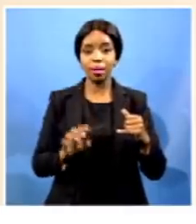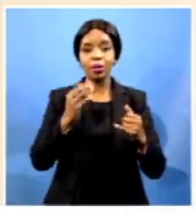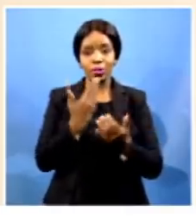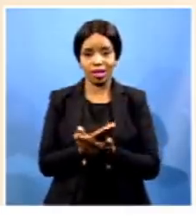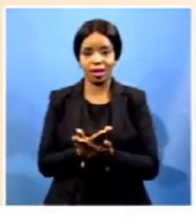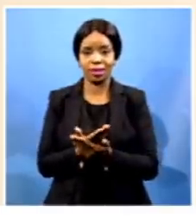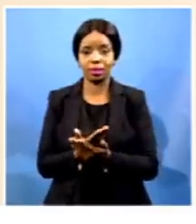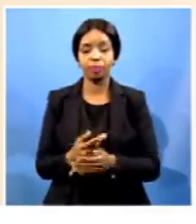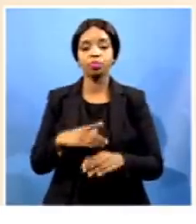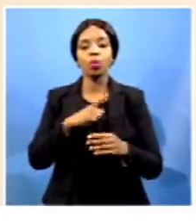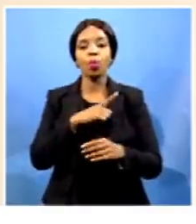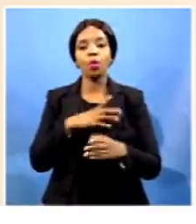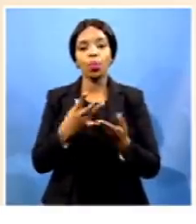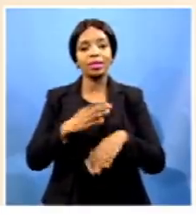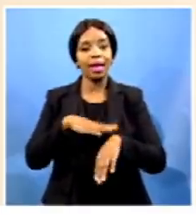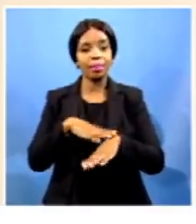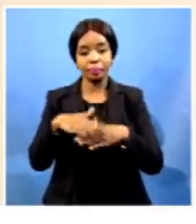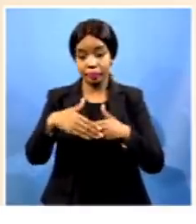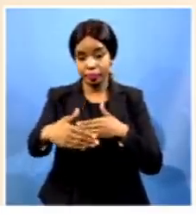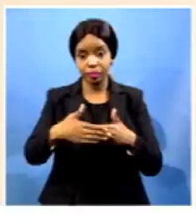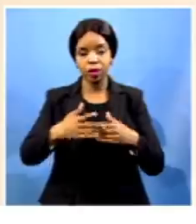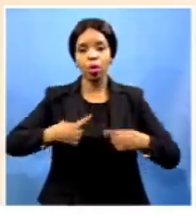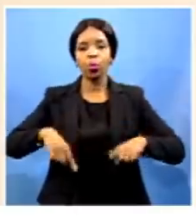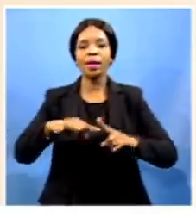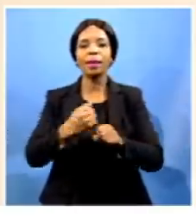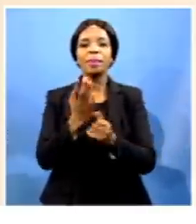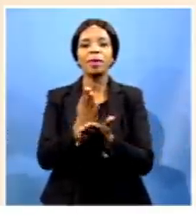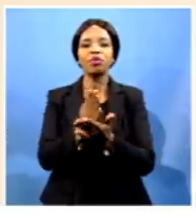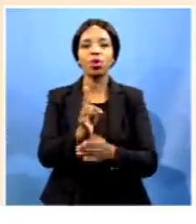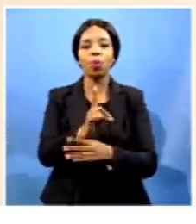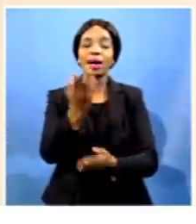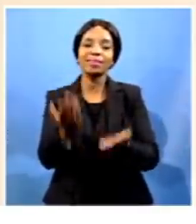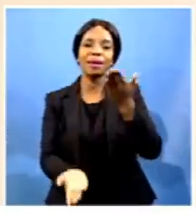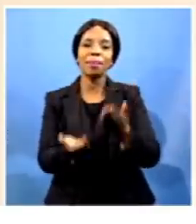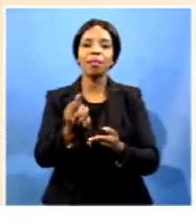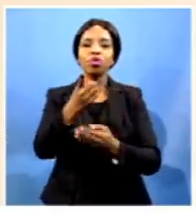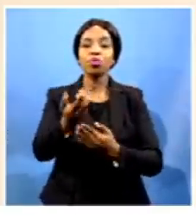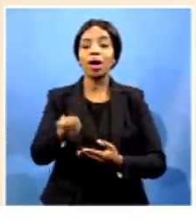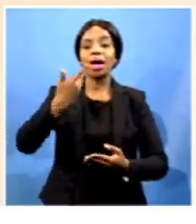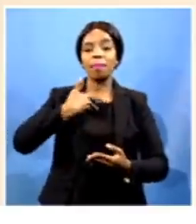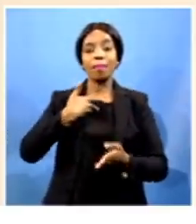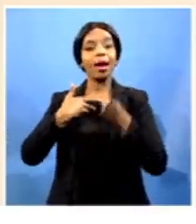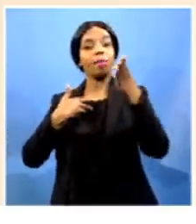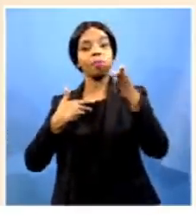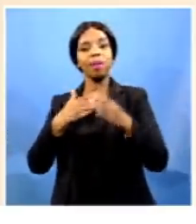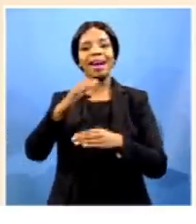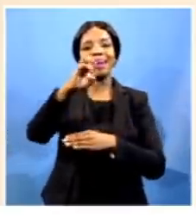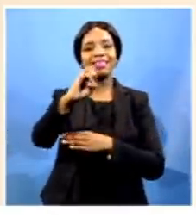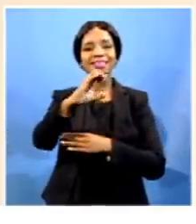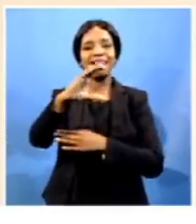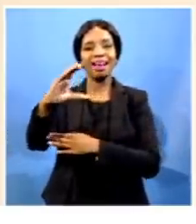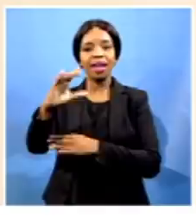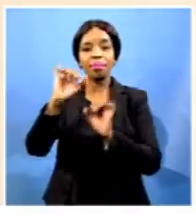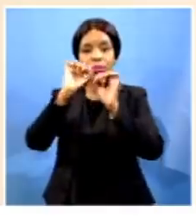will ensure that every application, if for instance you're in the Eastern Cape, your application will be processed in the Eastern